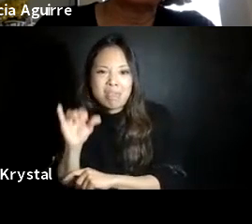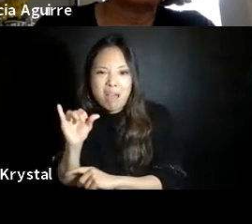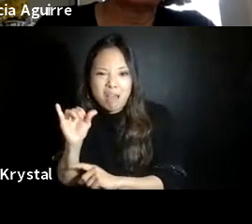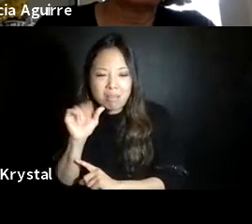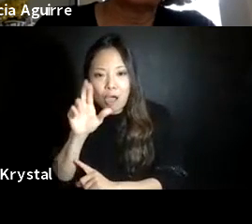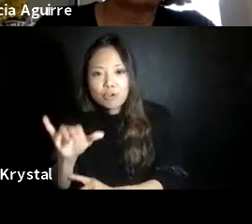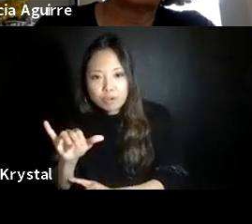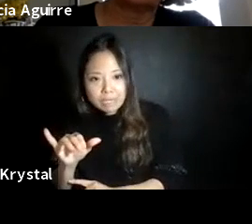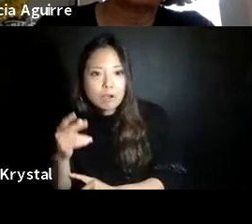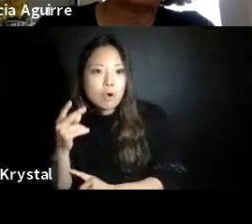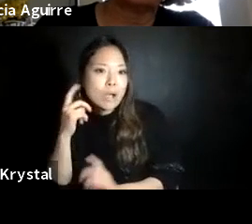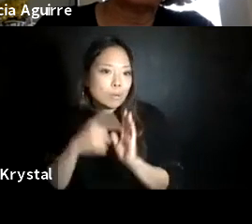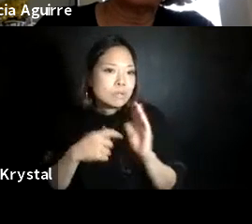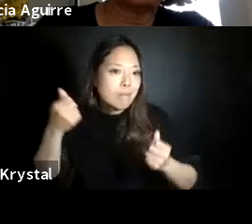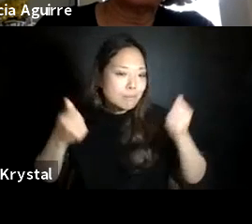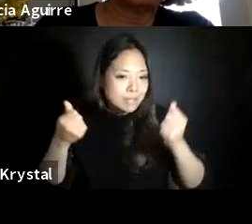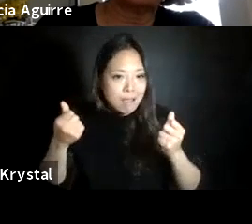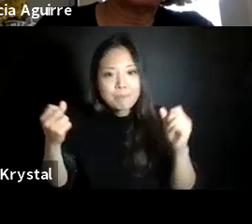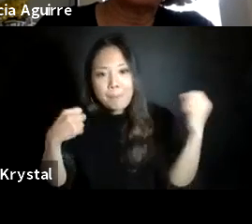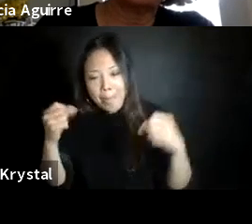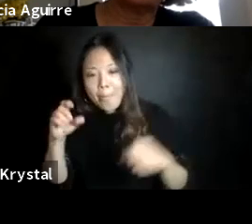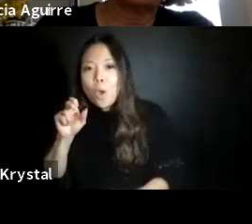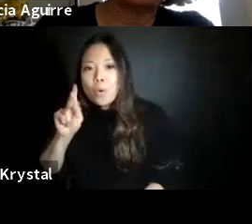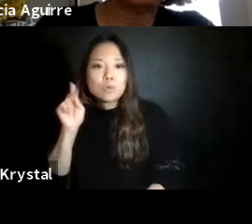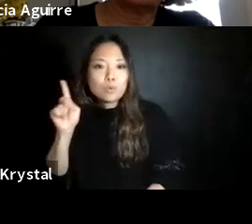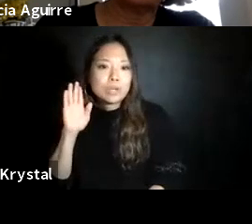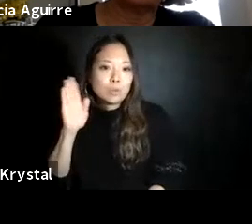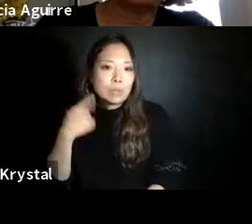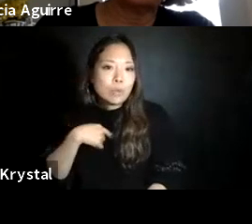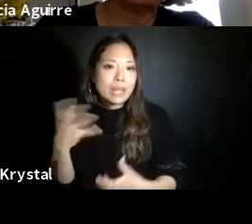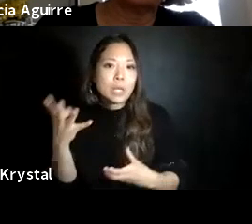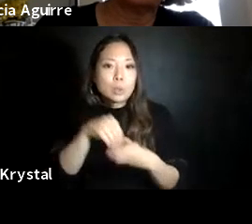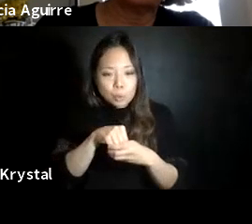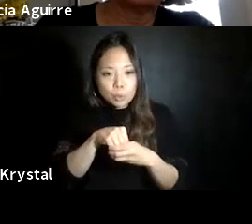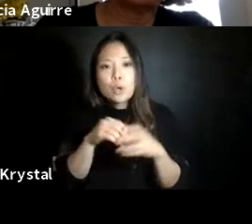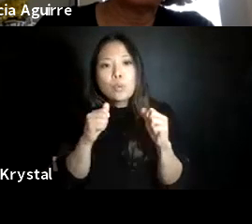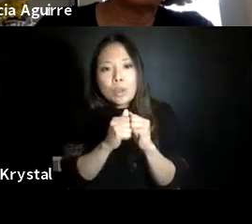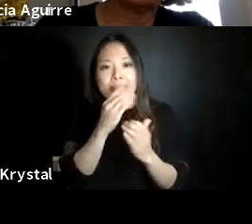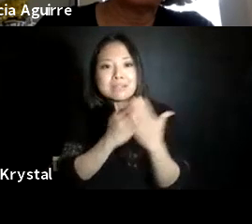will include lottery that is within some grouping.